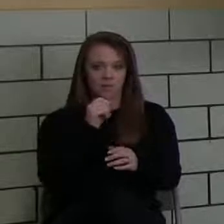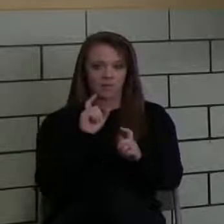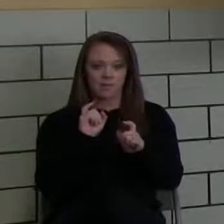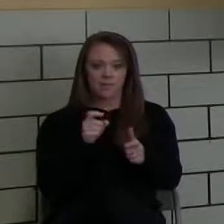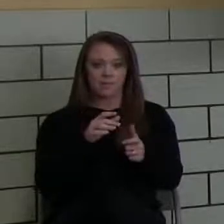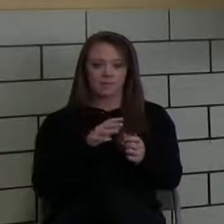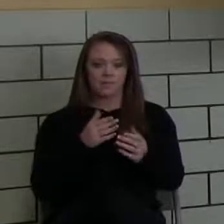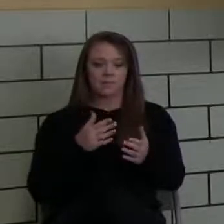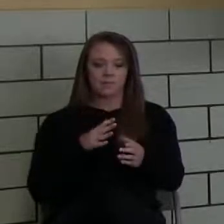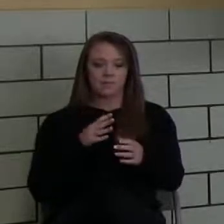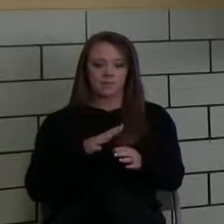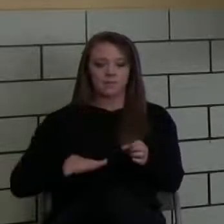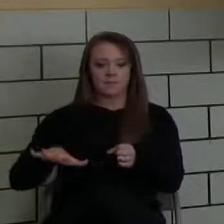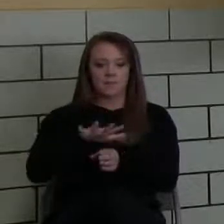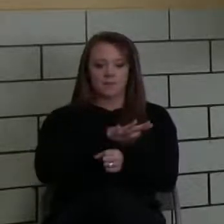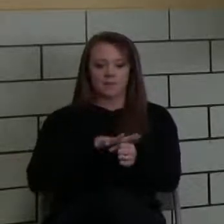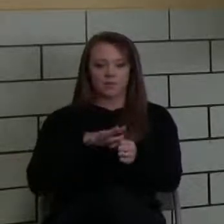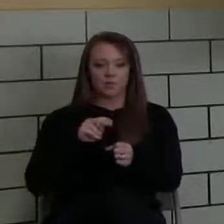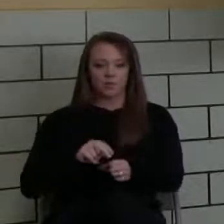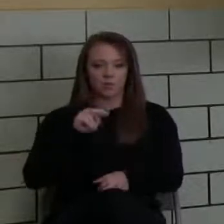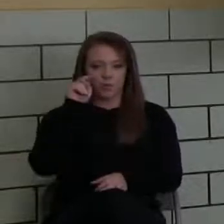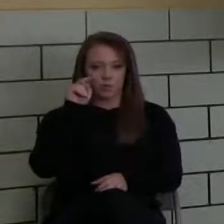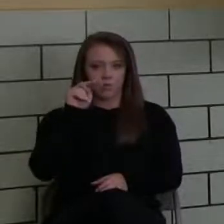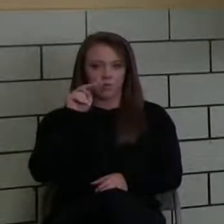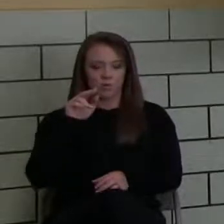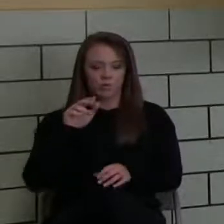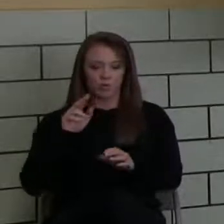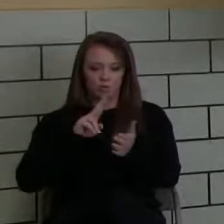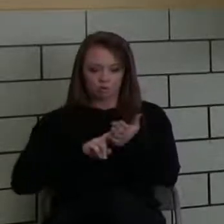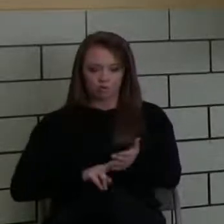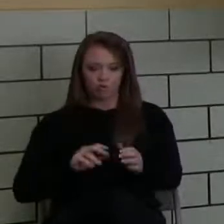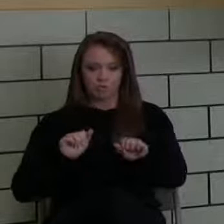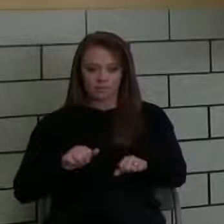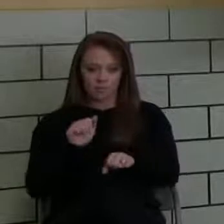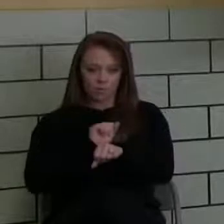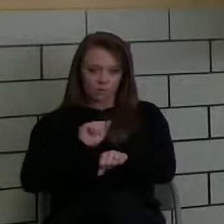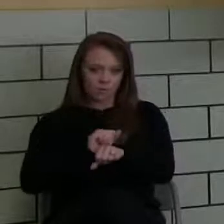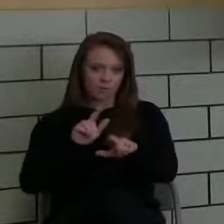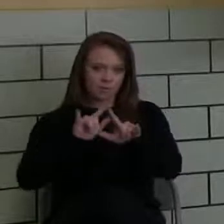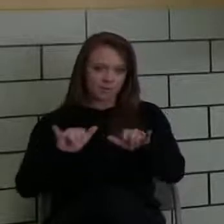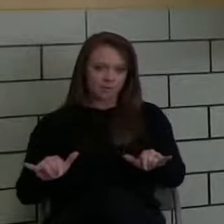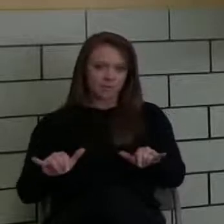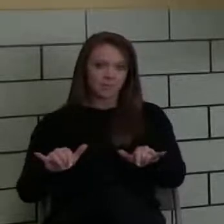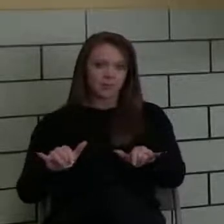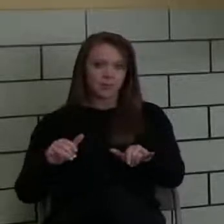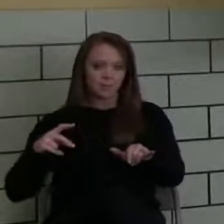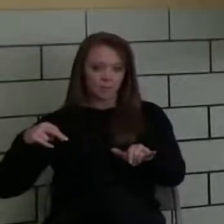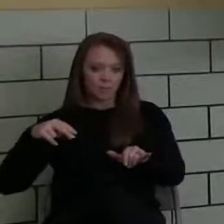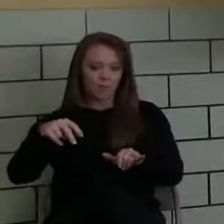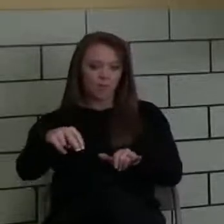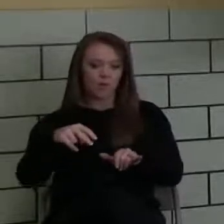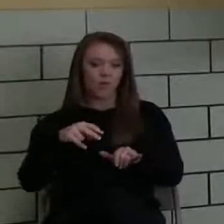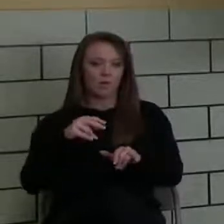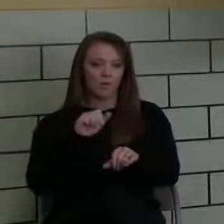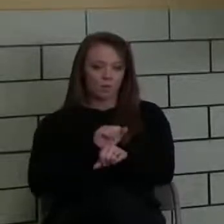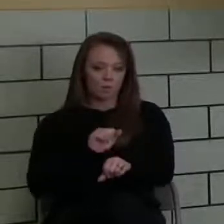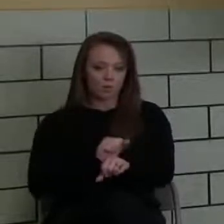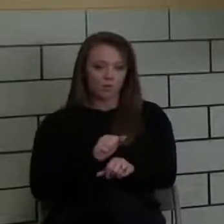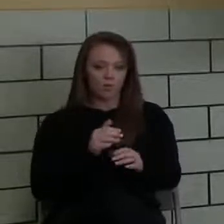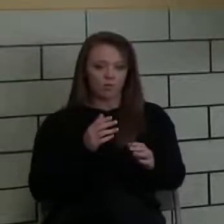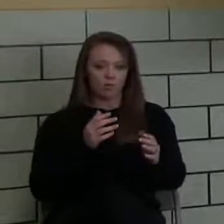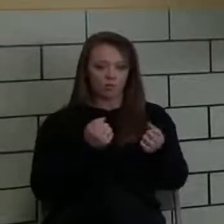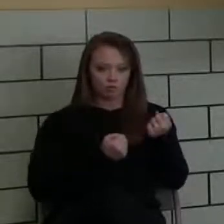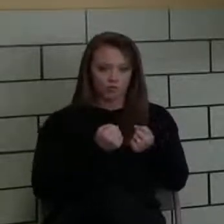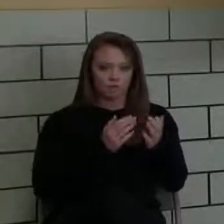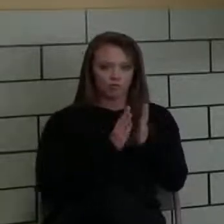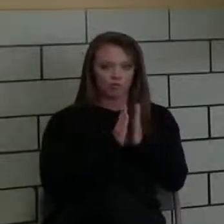road to work as they can. Again, repeating the same pattern. Move the curb out, keep pedestrians adjacent to the buildings, and